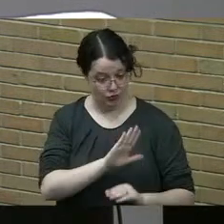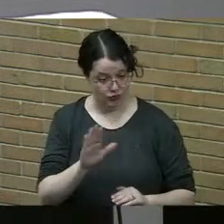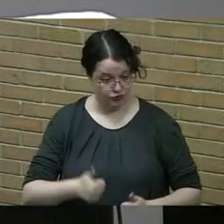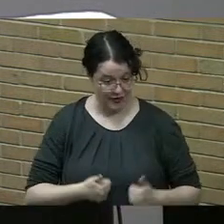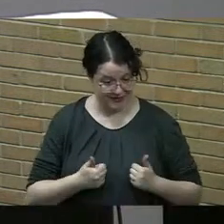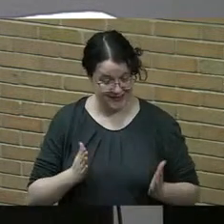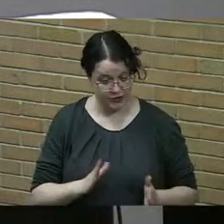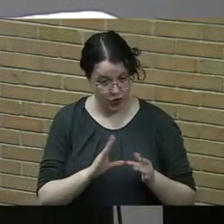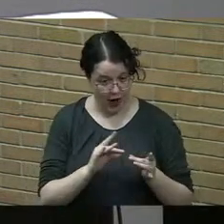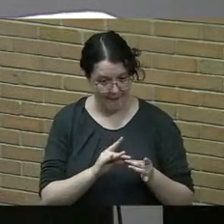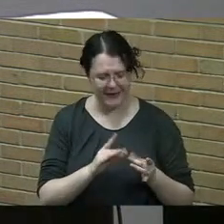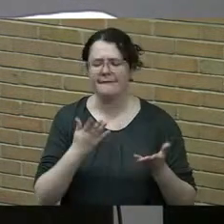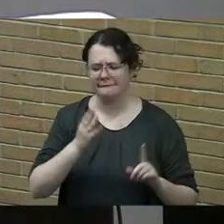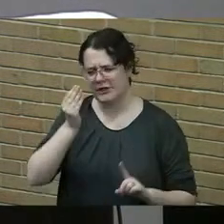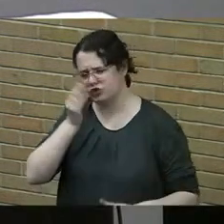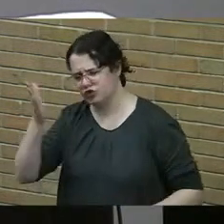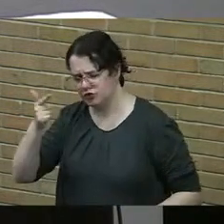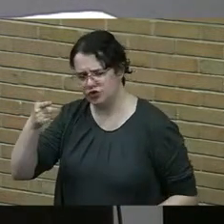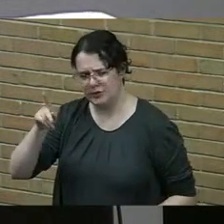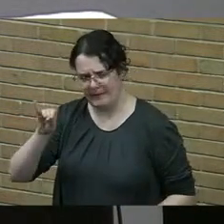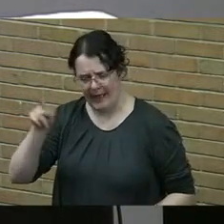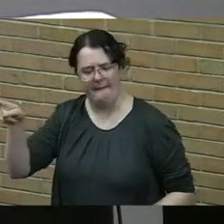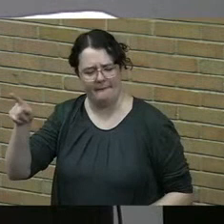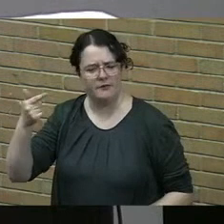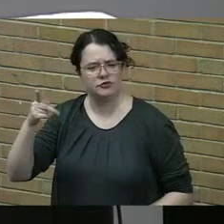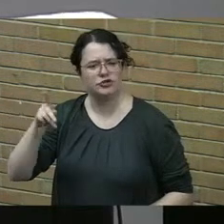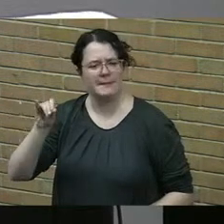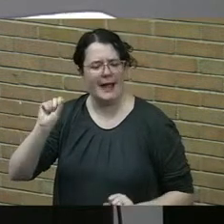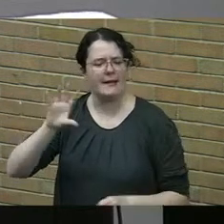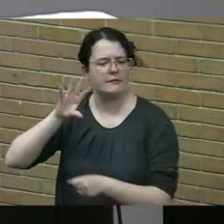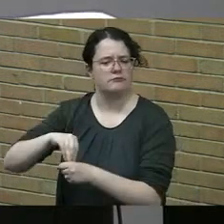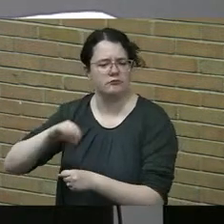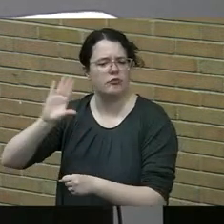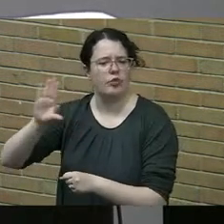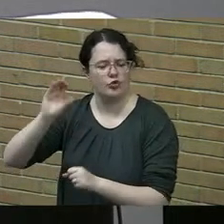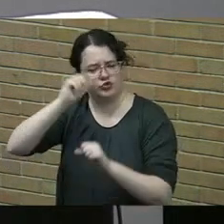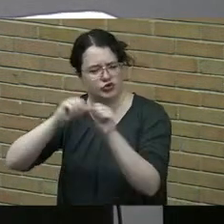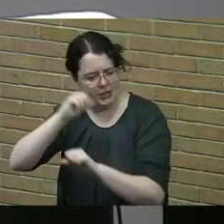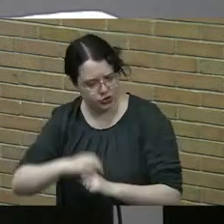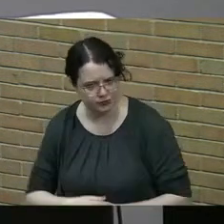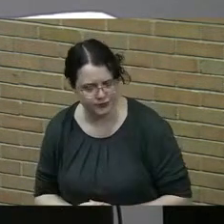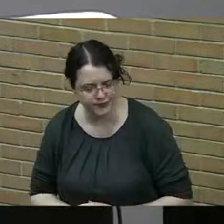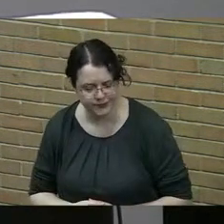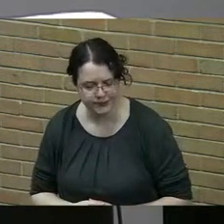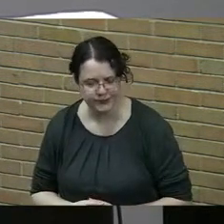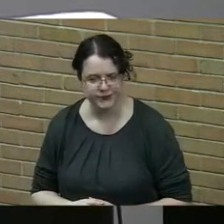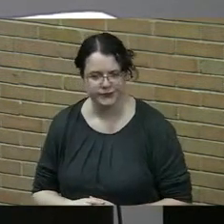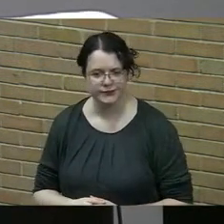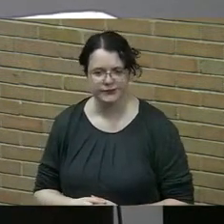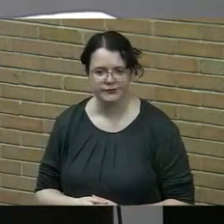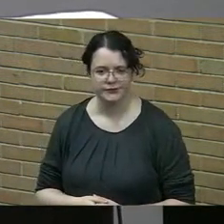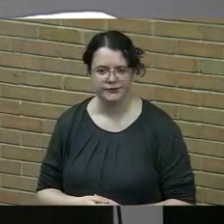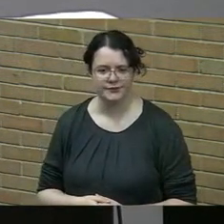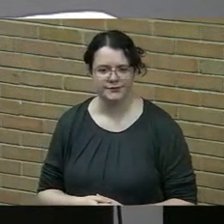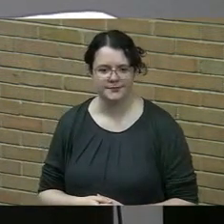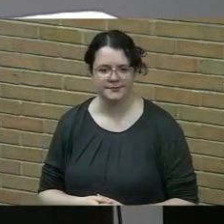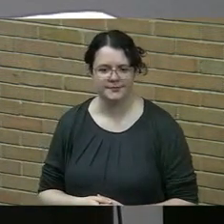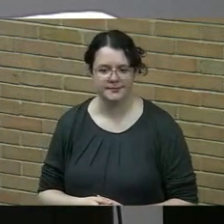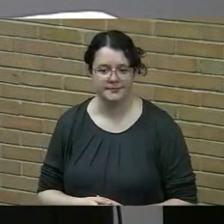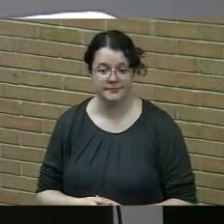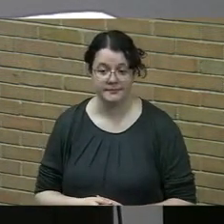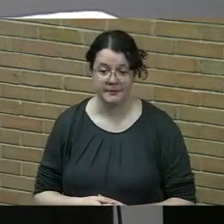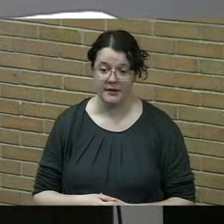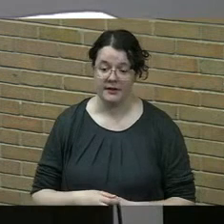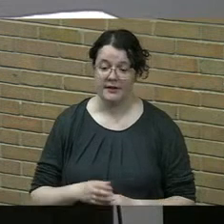GPI so that GPI may incorporate them into their optimization strategy. And the committee asked